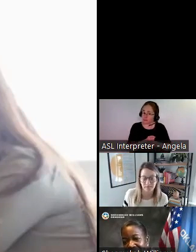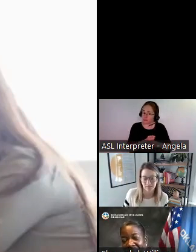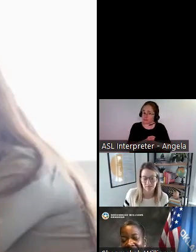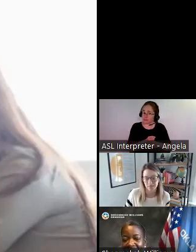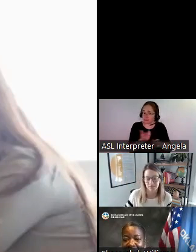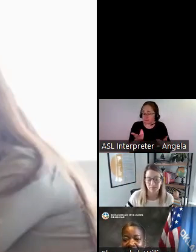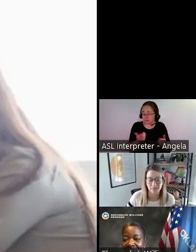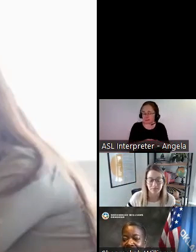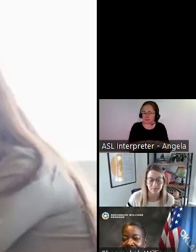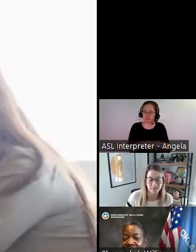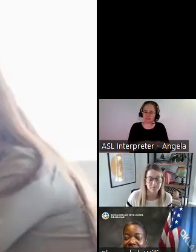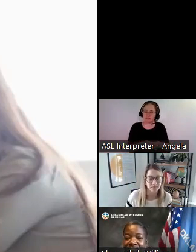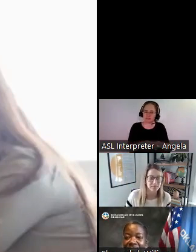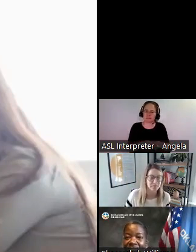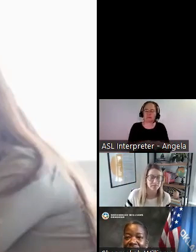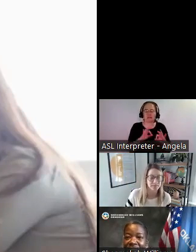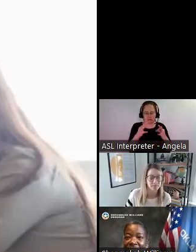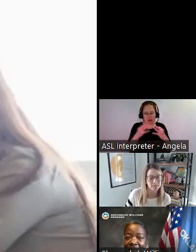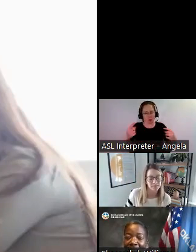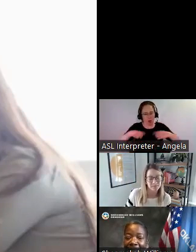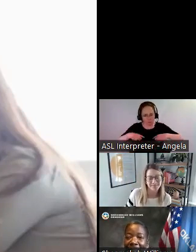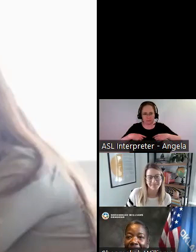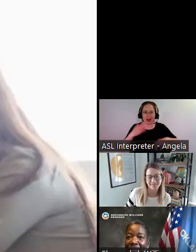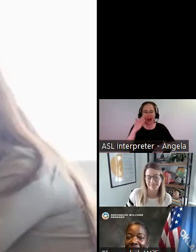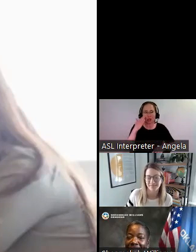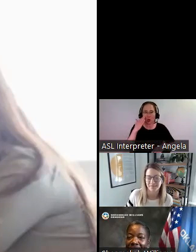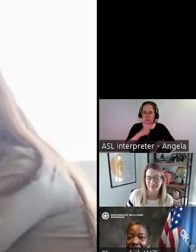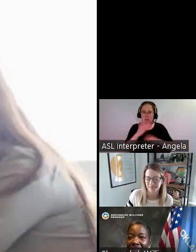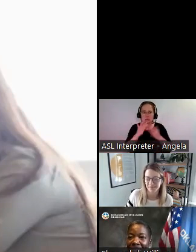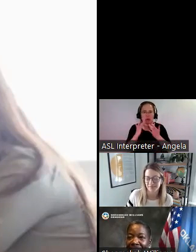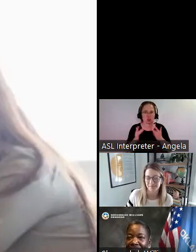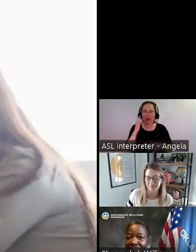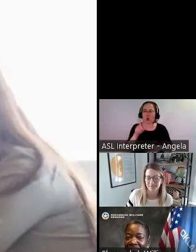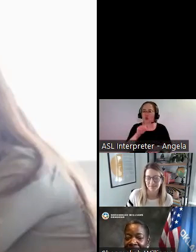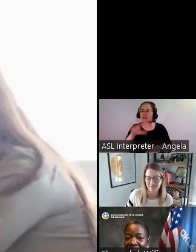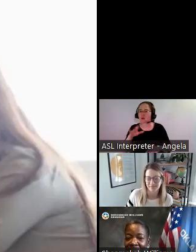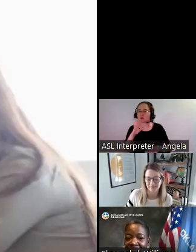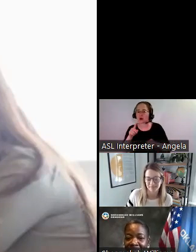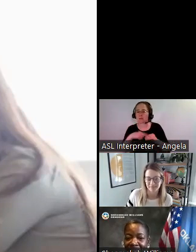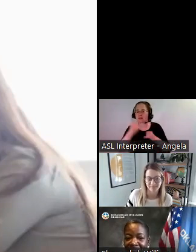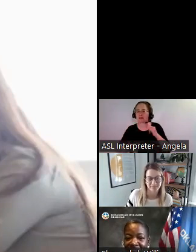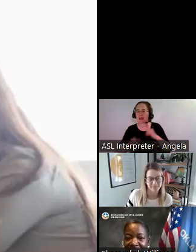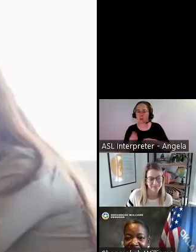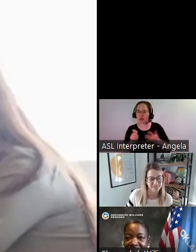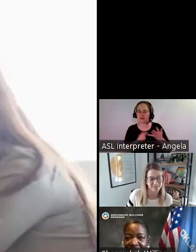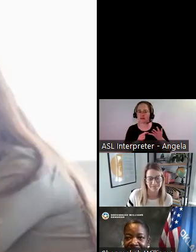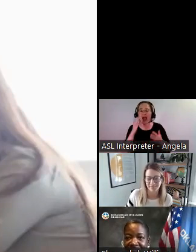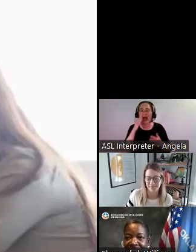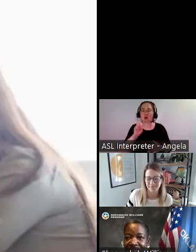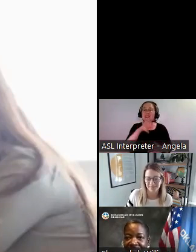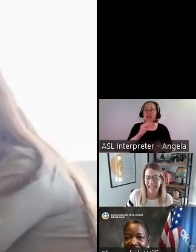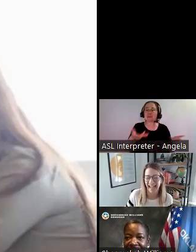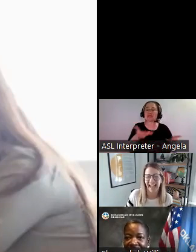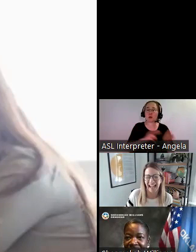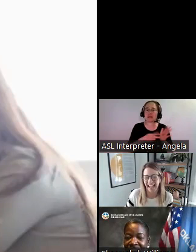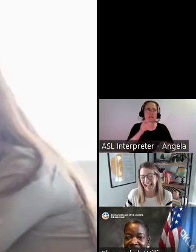And so they're going to come in. I know that we're kind of up against the time crunch. What I'm going to do is, I know Larry's going to talk about this last bullet point. I can tell because Sam got on. That means